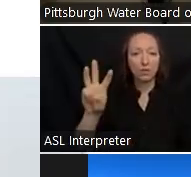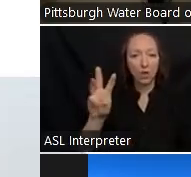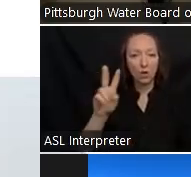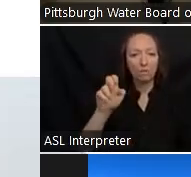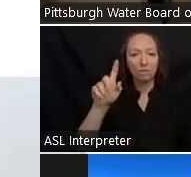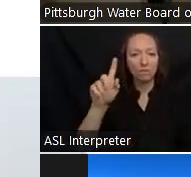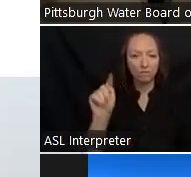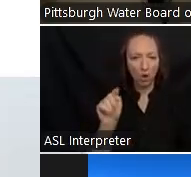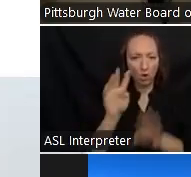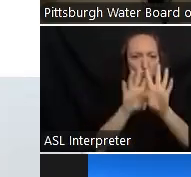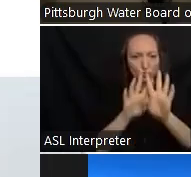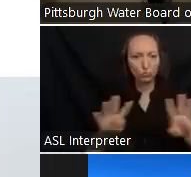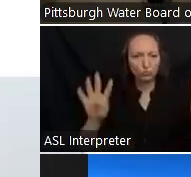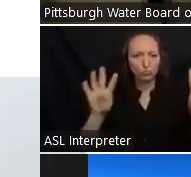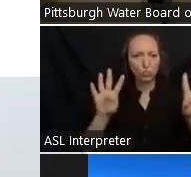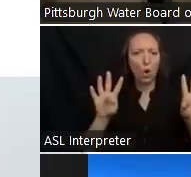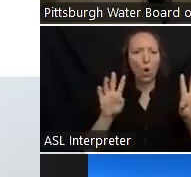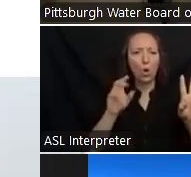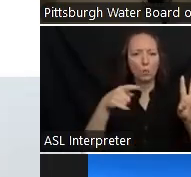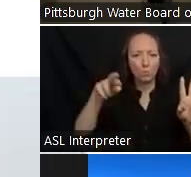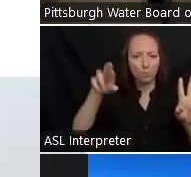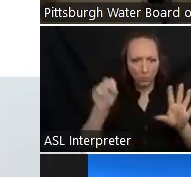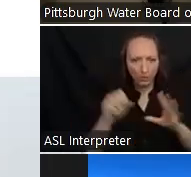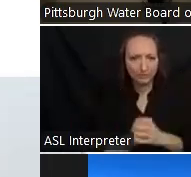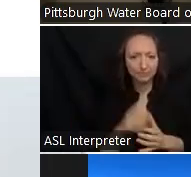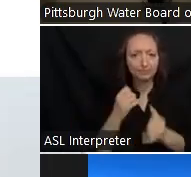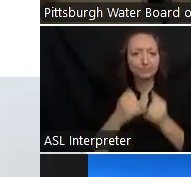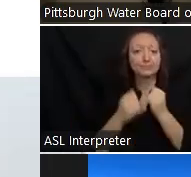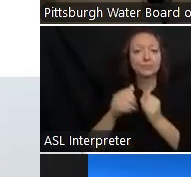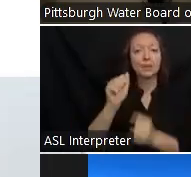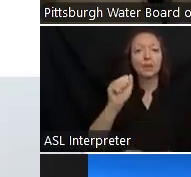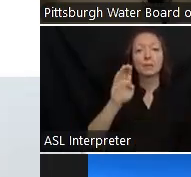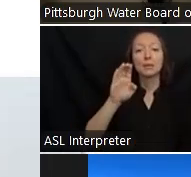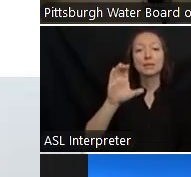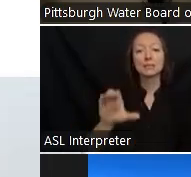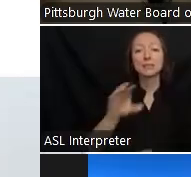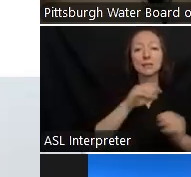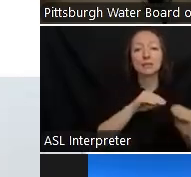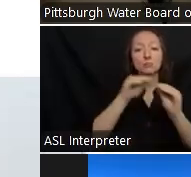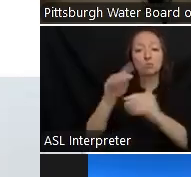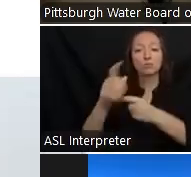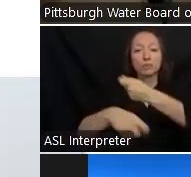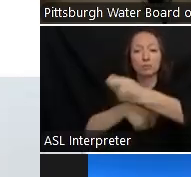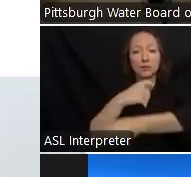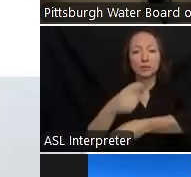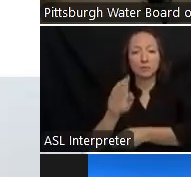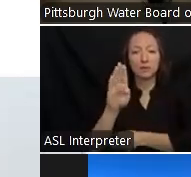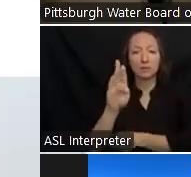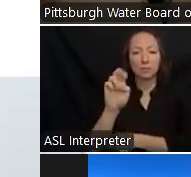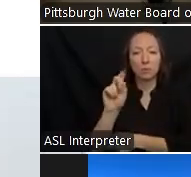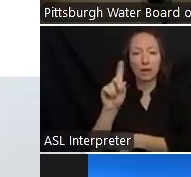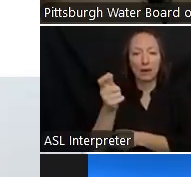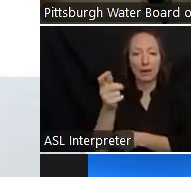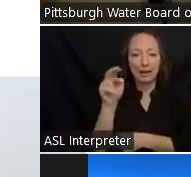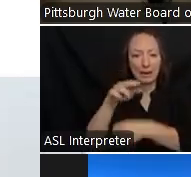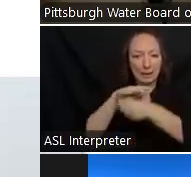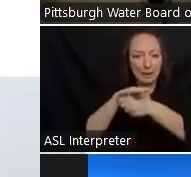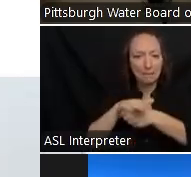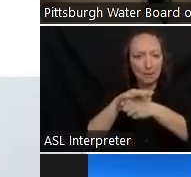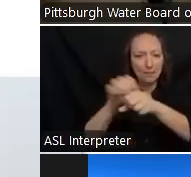sub continued excavation operations, including installation of SOE wall piles, heavy excavation, and